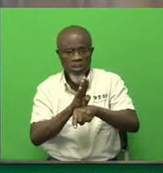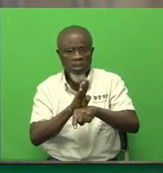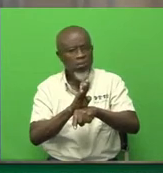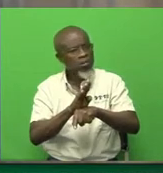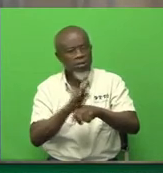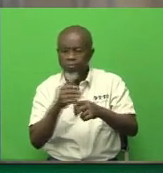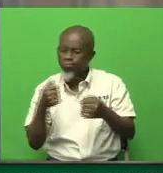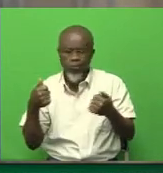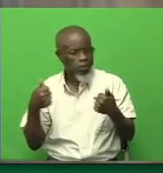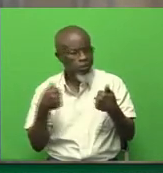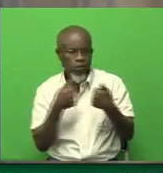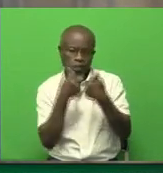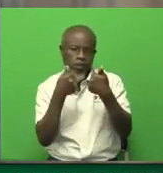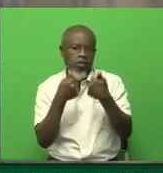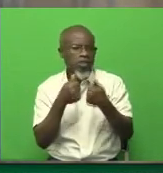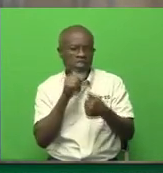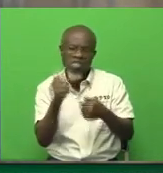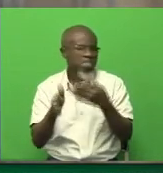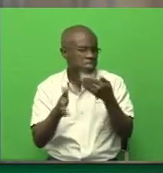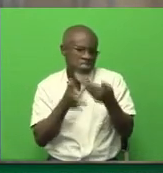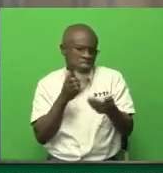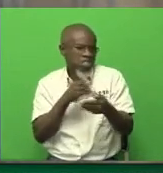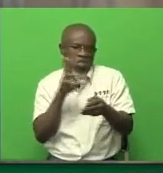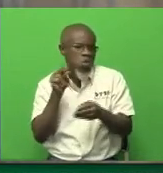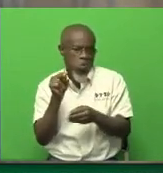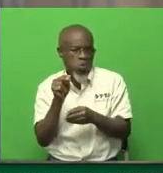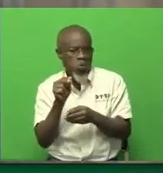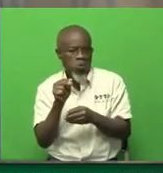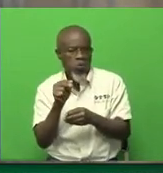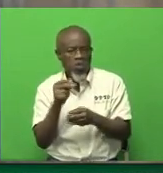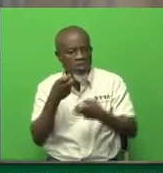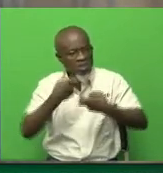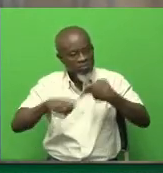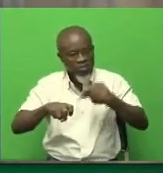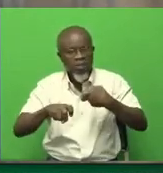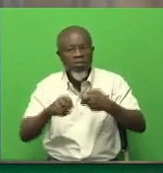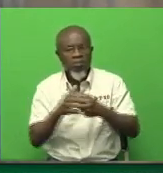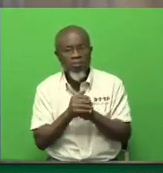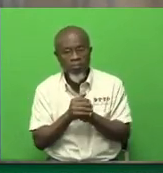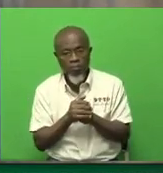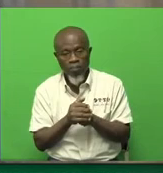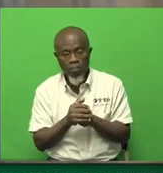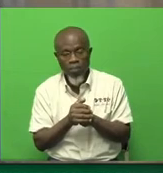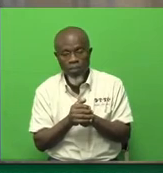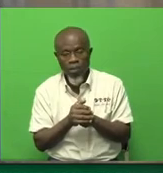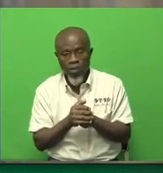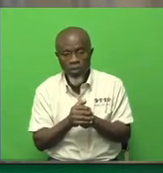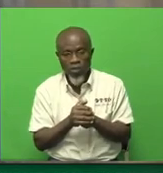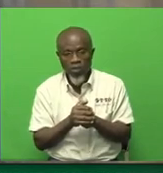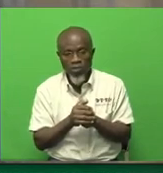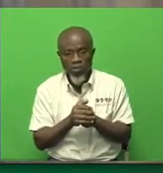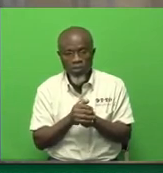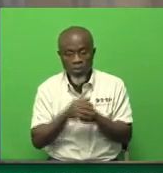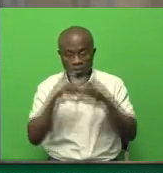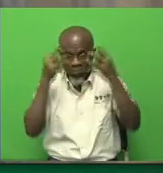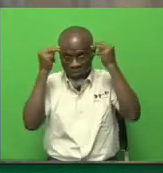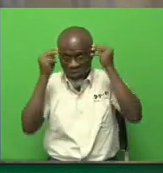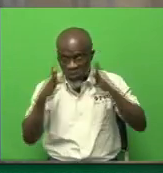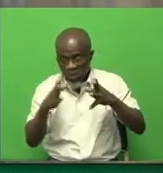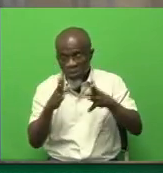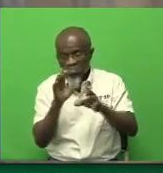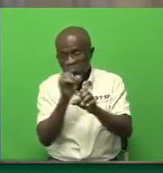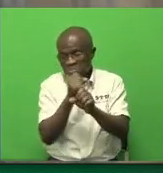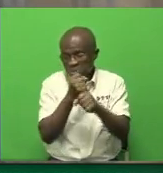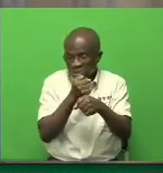investment tax credit will have little or no impact Minister also made changes to the espity